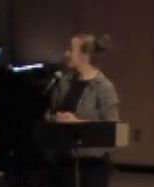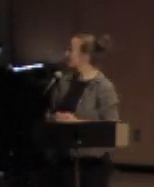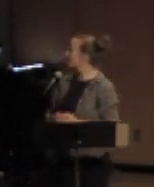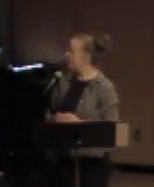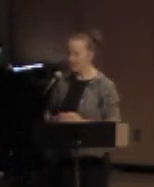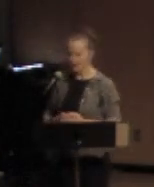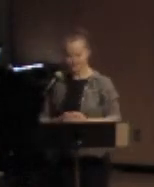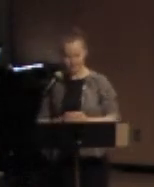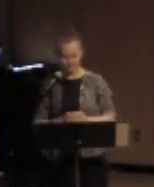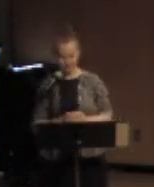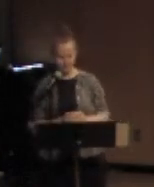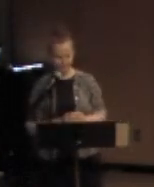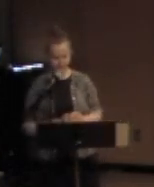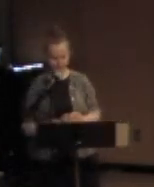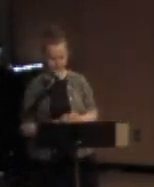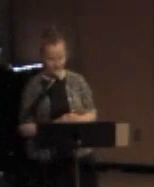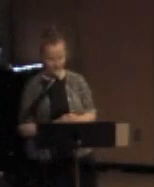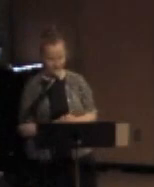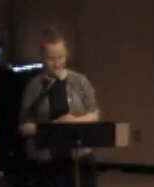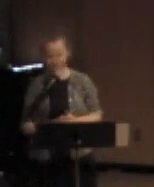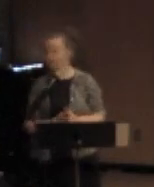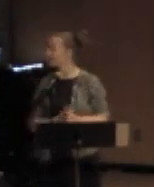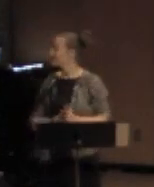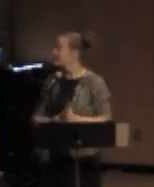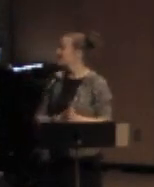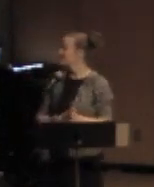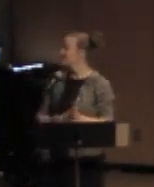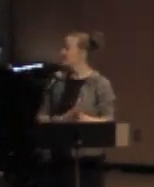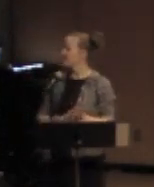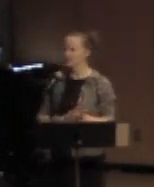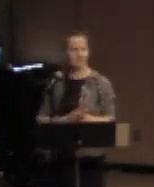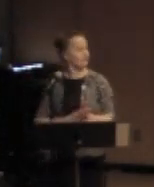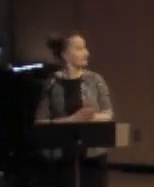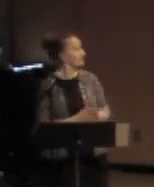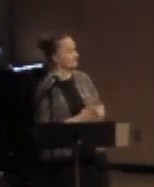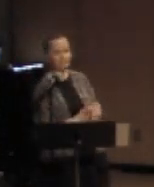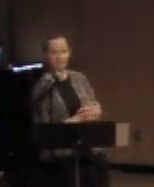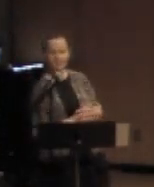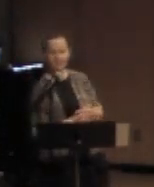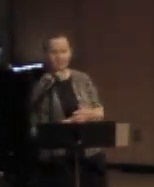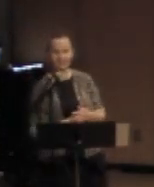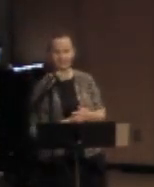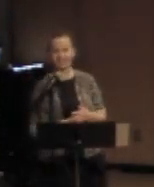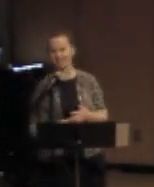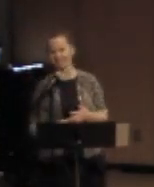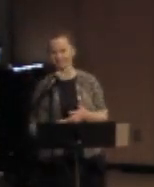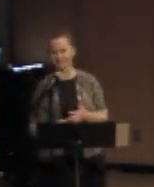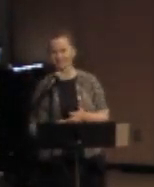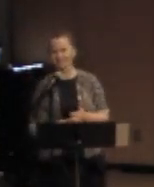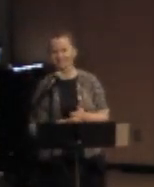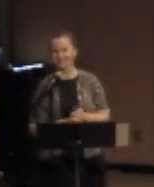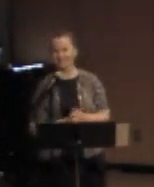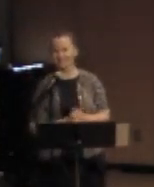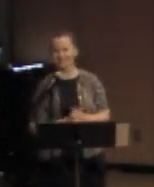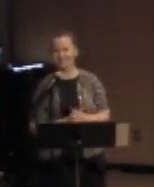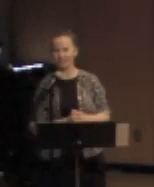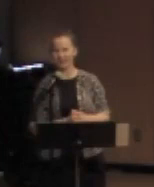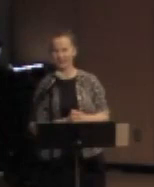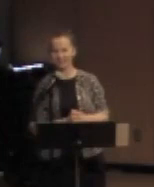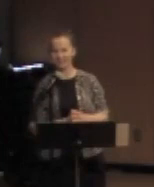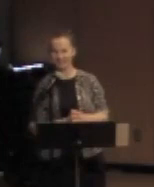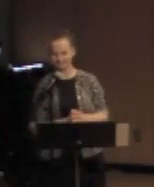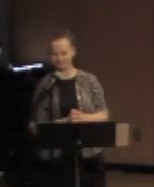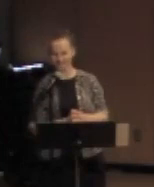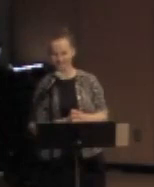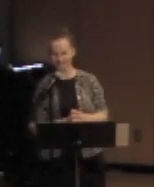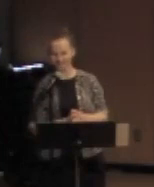all right let's do it yeah oh uh oh oh what happened well then then let's get that back